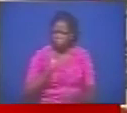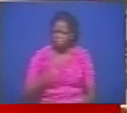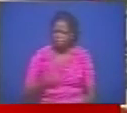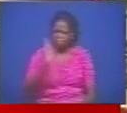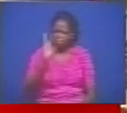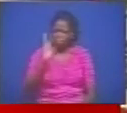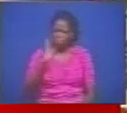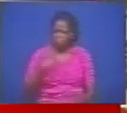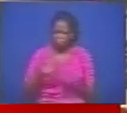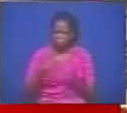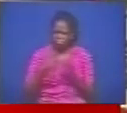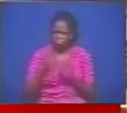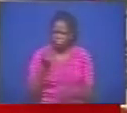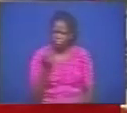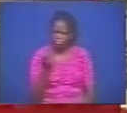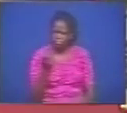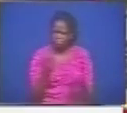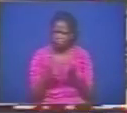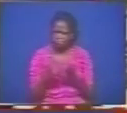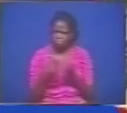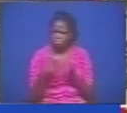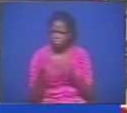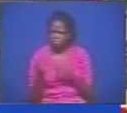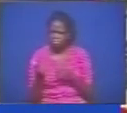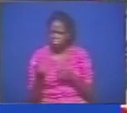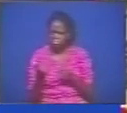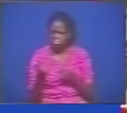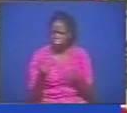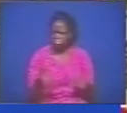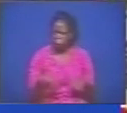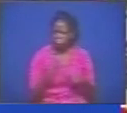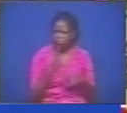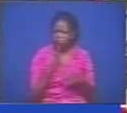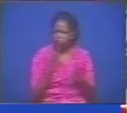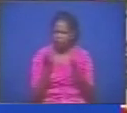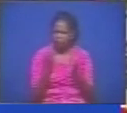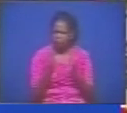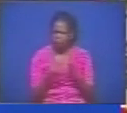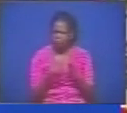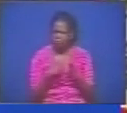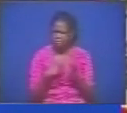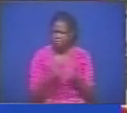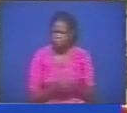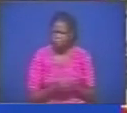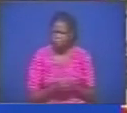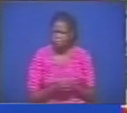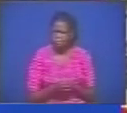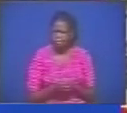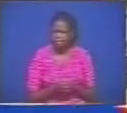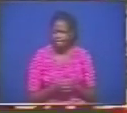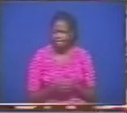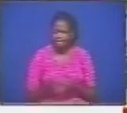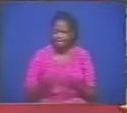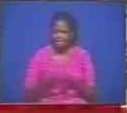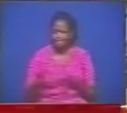rising, and the balance can no longer rest. Your Excellency, over the years within